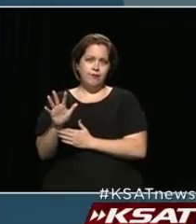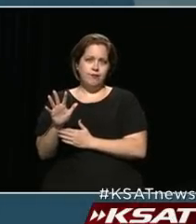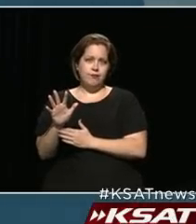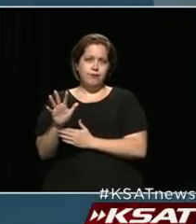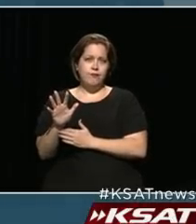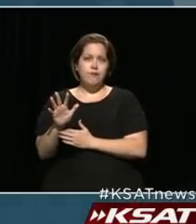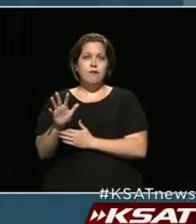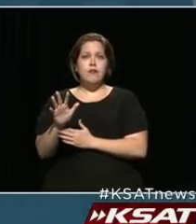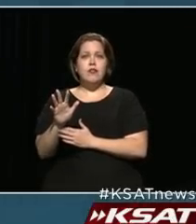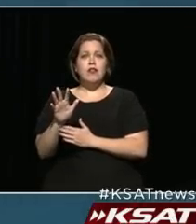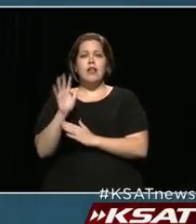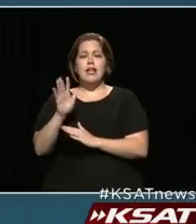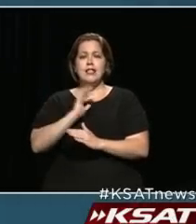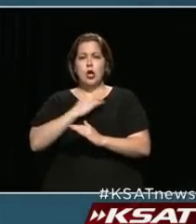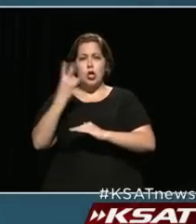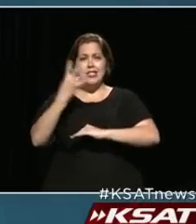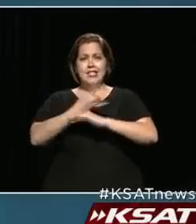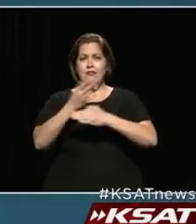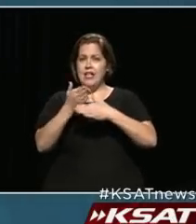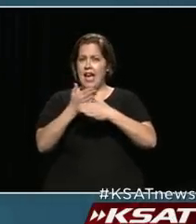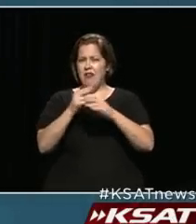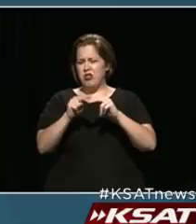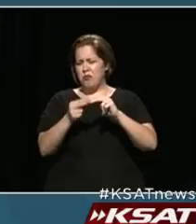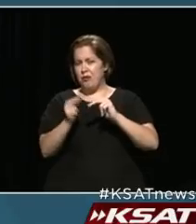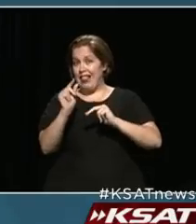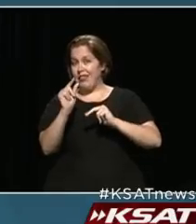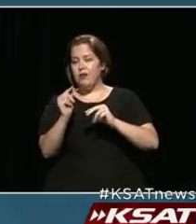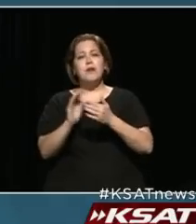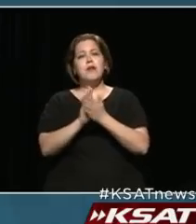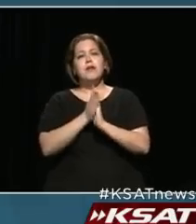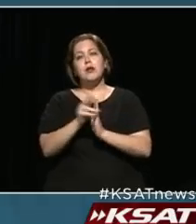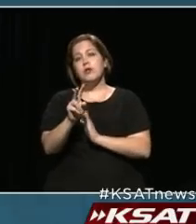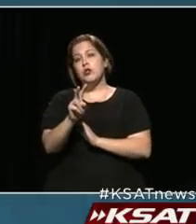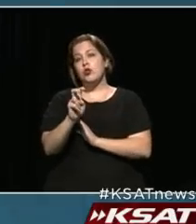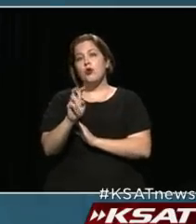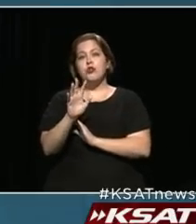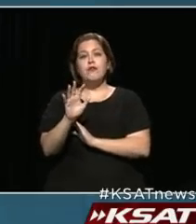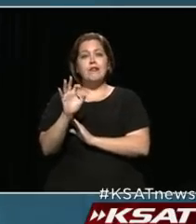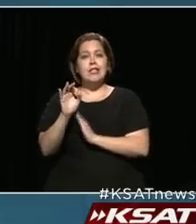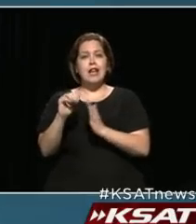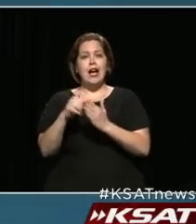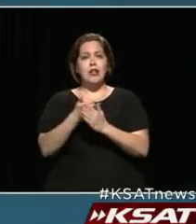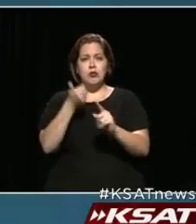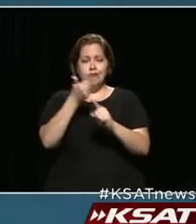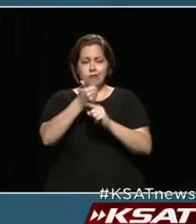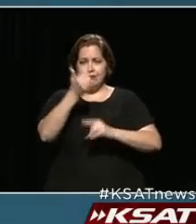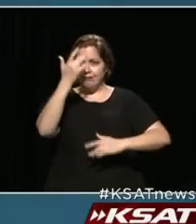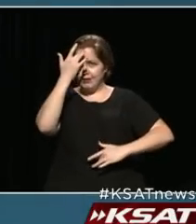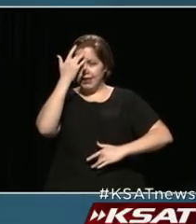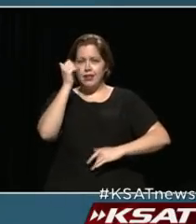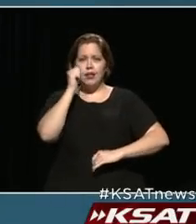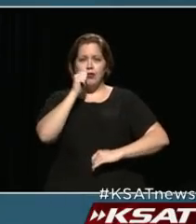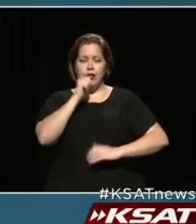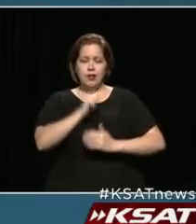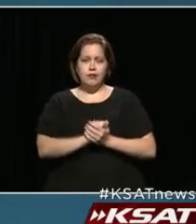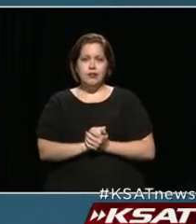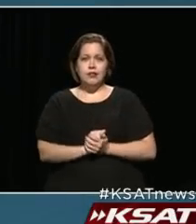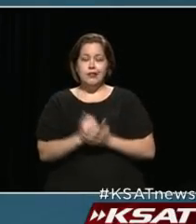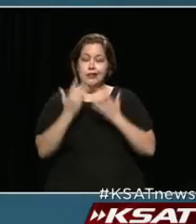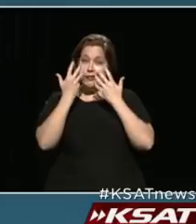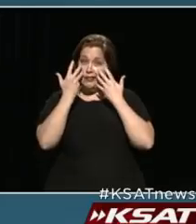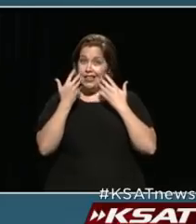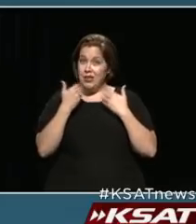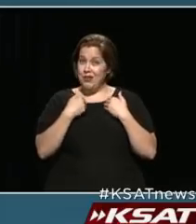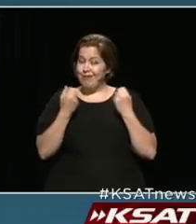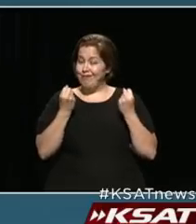43,455. That pushes our 7-day average down slightly to 259 cases per day. Unfortunately, we do